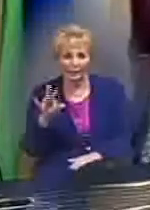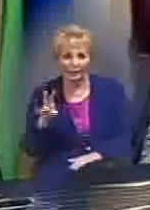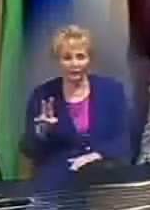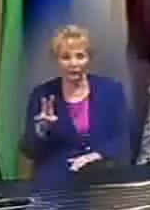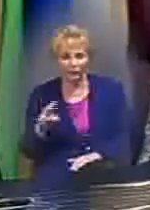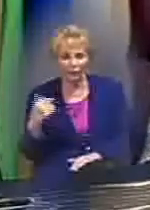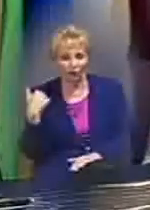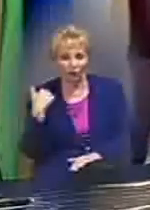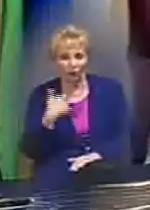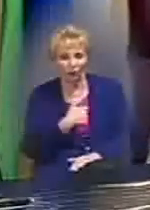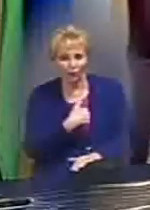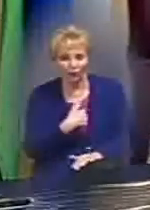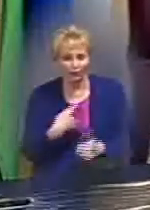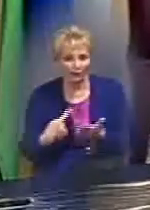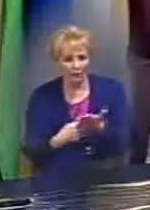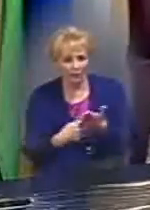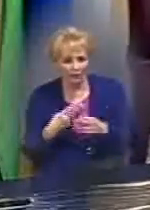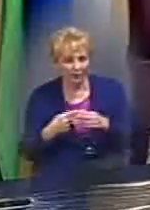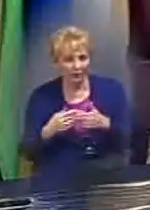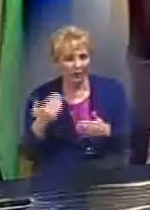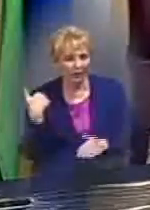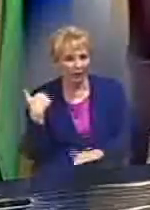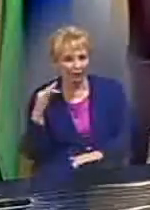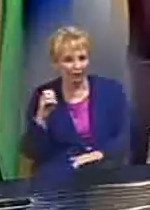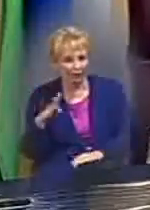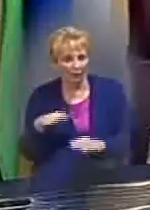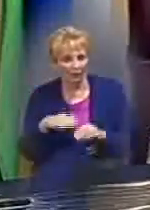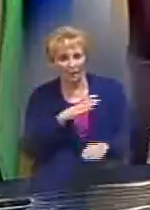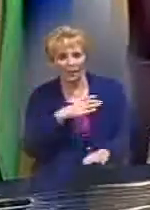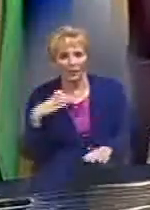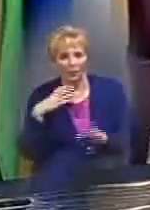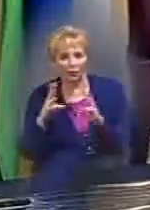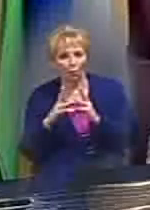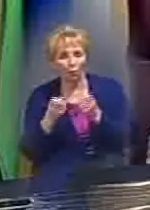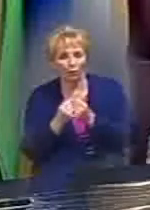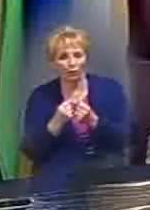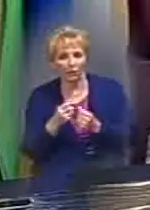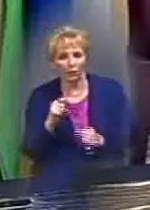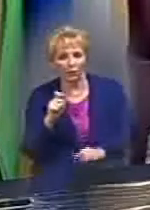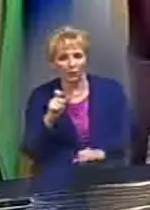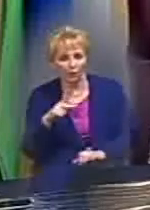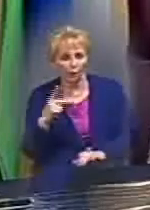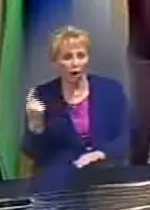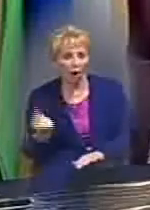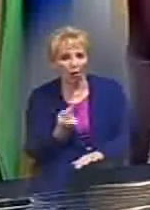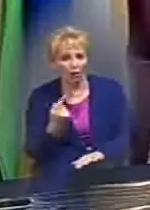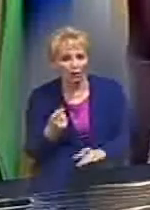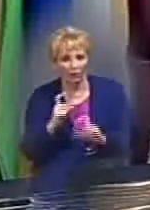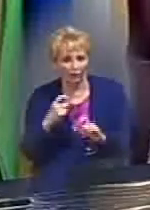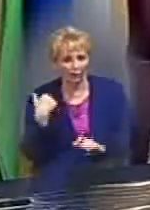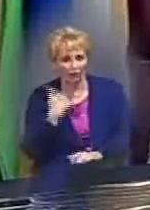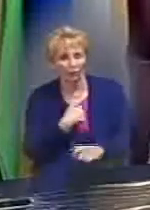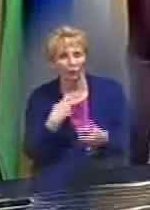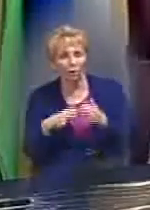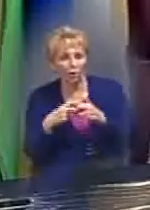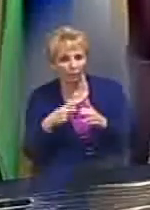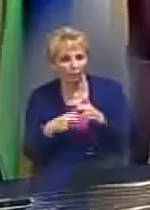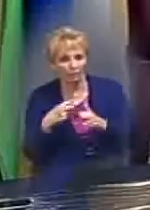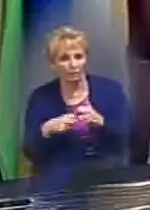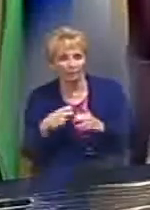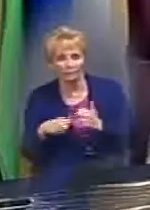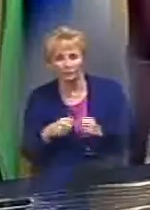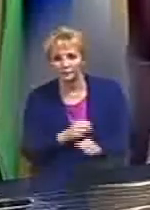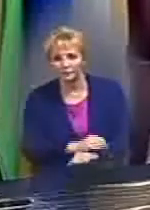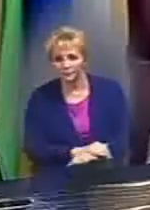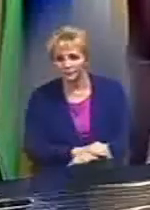we discussed back last February at the council workshop is a truck that has always given us problems.